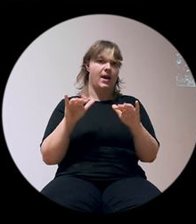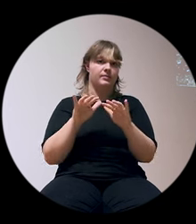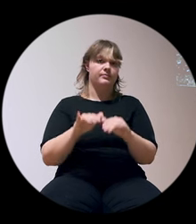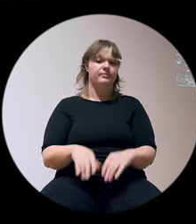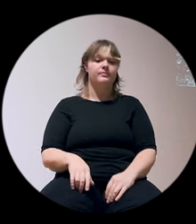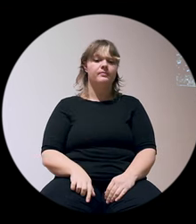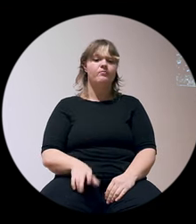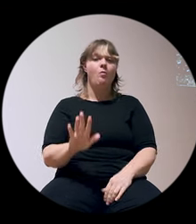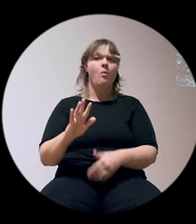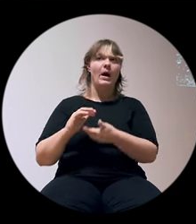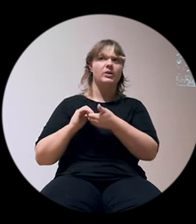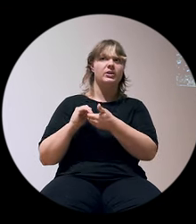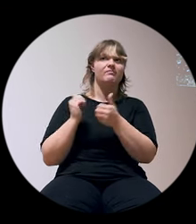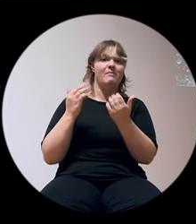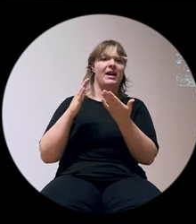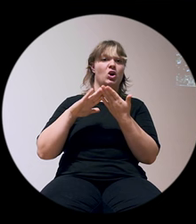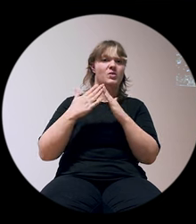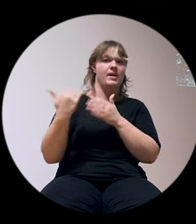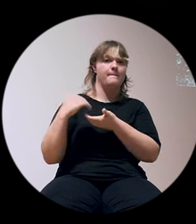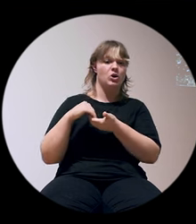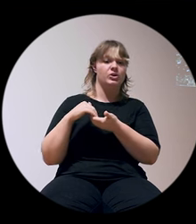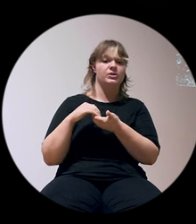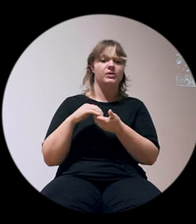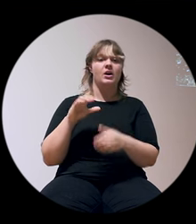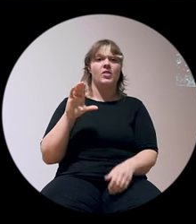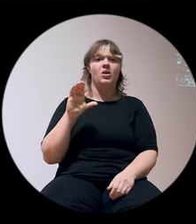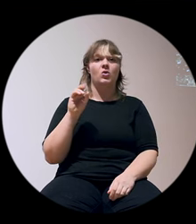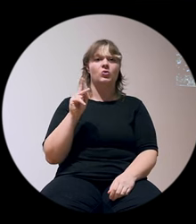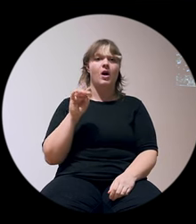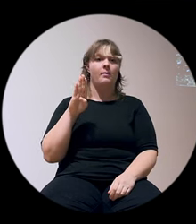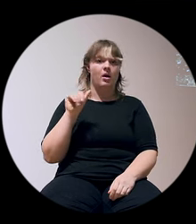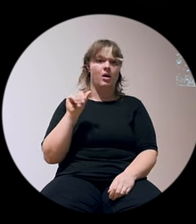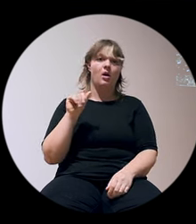I worked in conjunction with many community partners, including the Catawba Cultural Center.